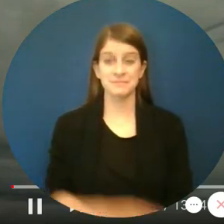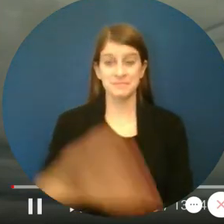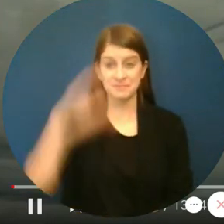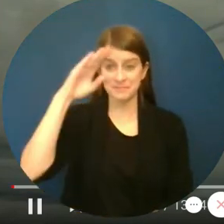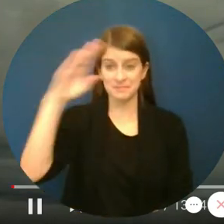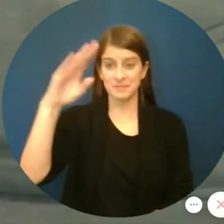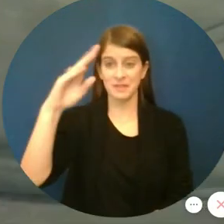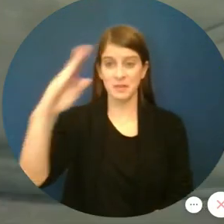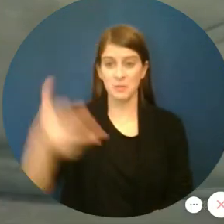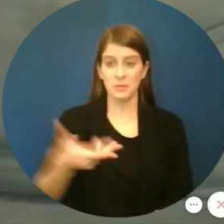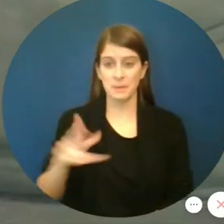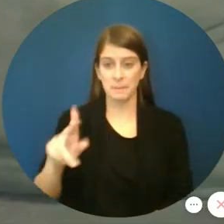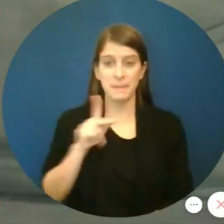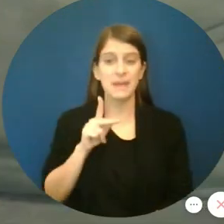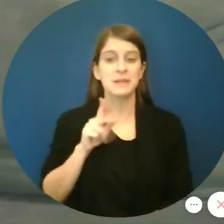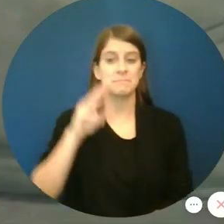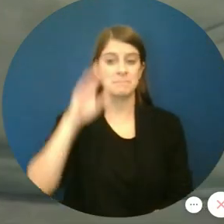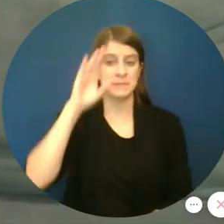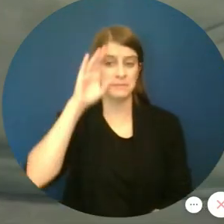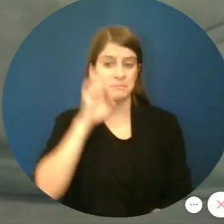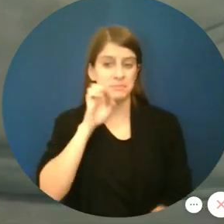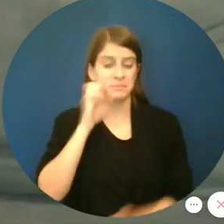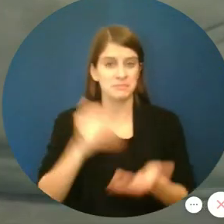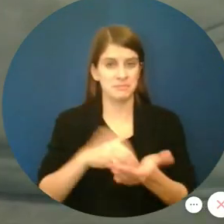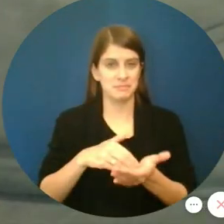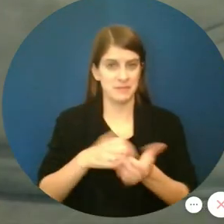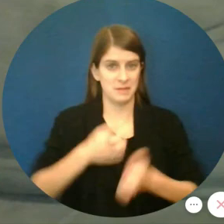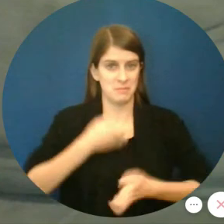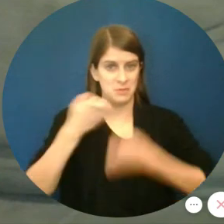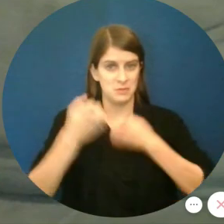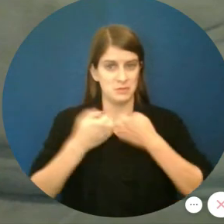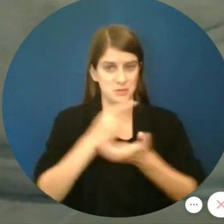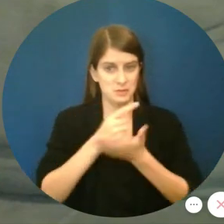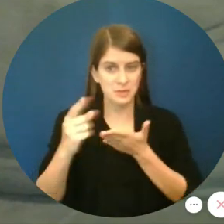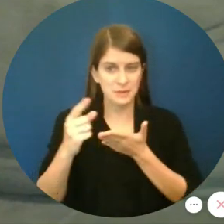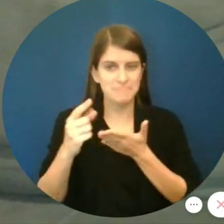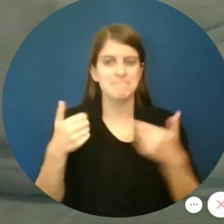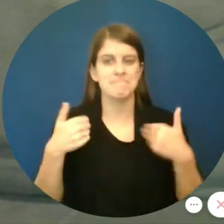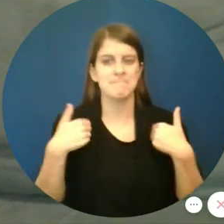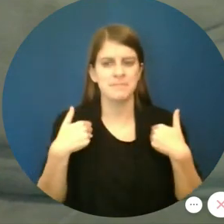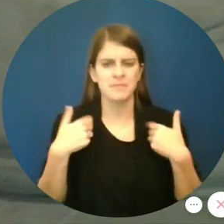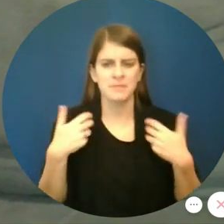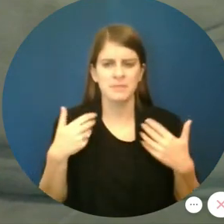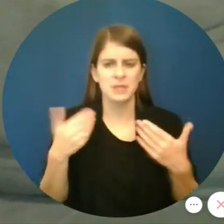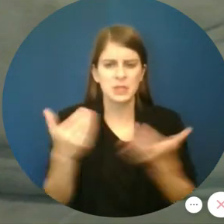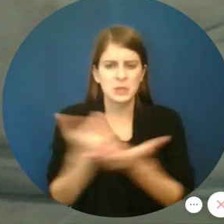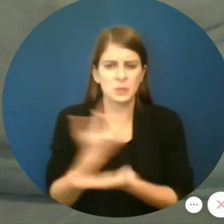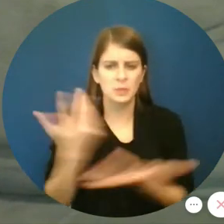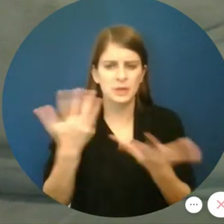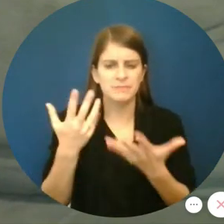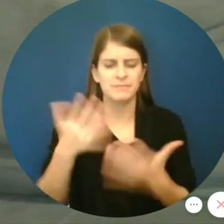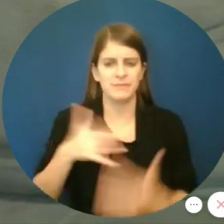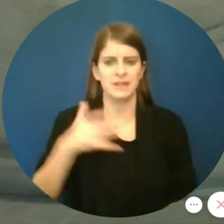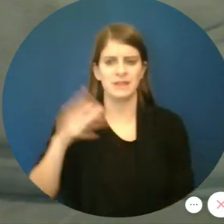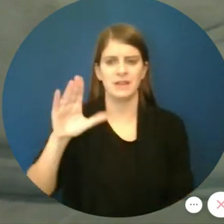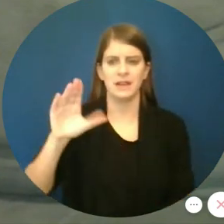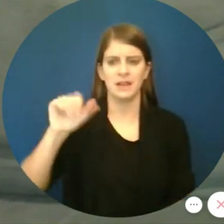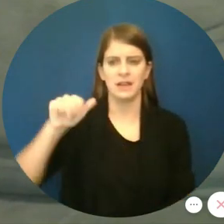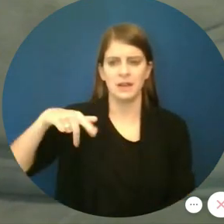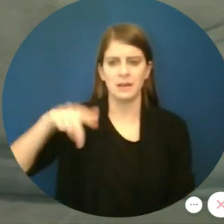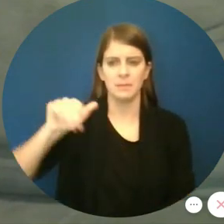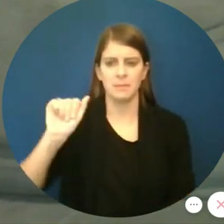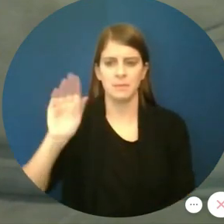Hi, welcome back, friends. It's Miss Birgit again with a new emotion of the week. This week's emotion is the feeling of feeling capable, which is a green